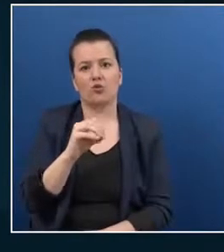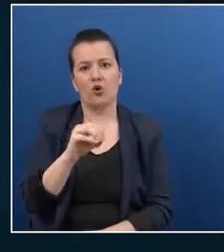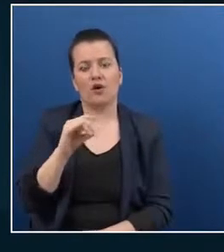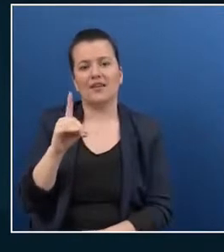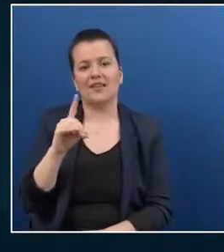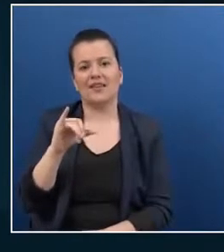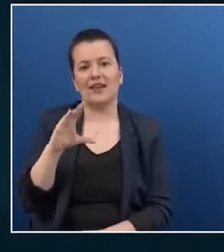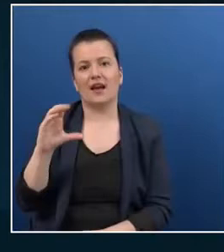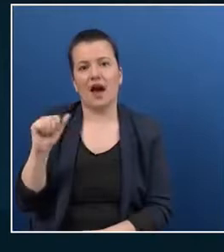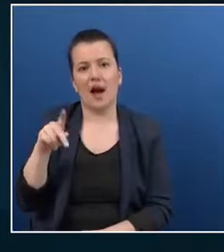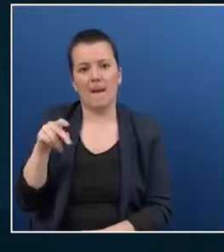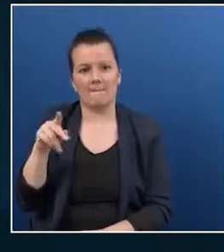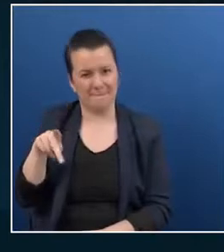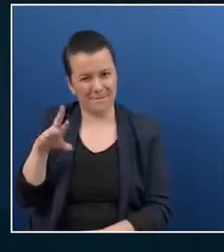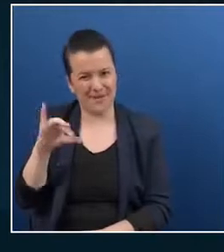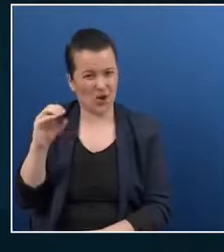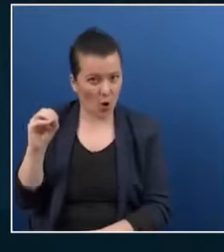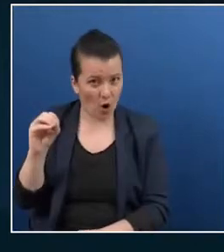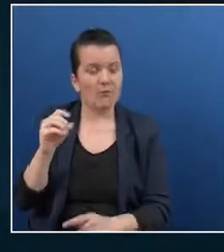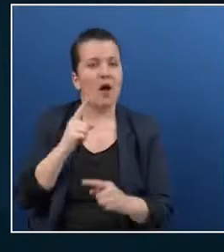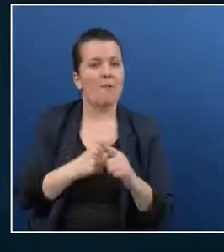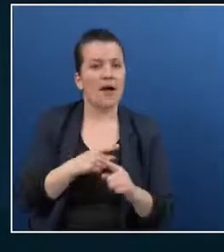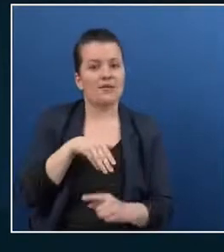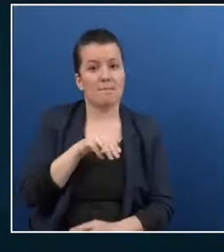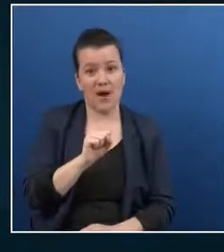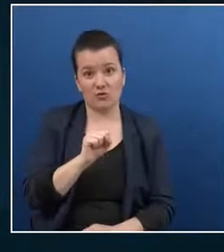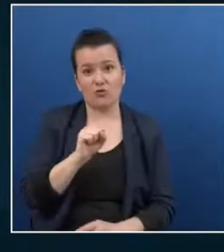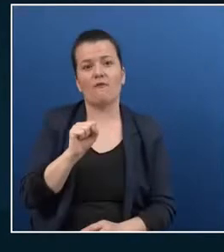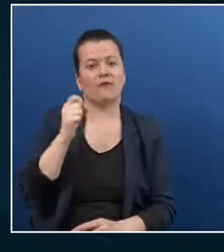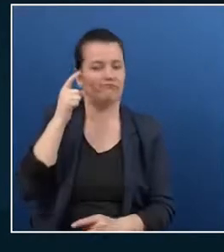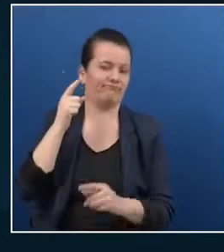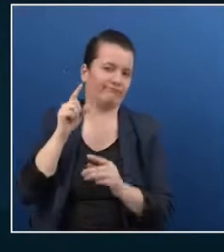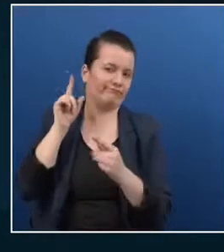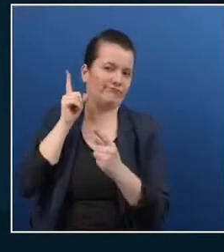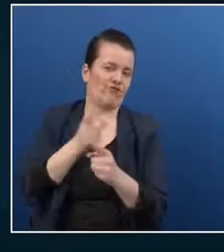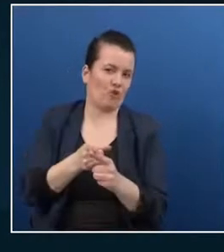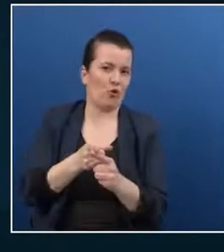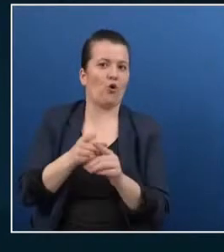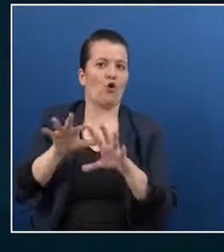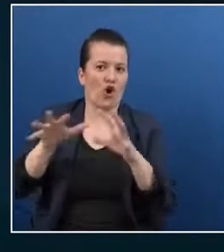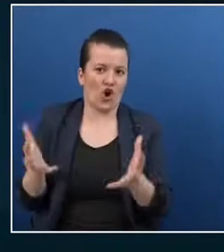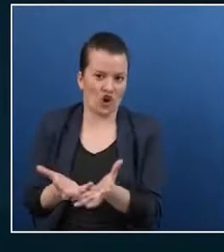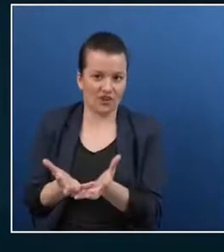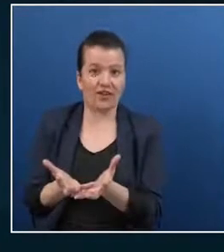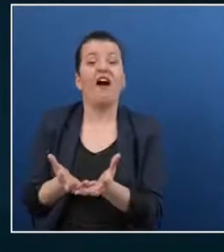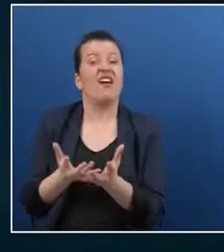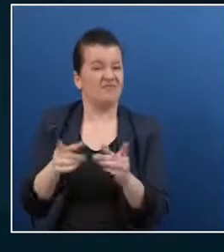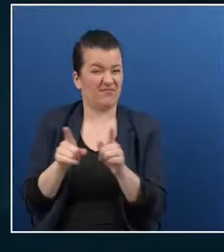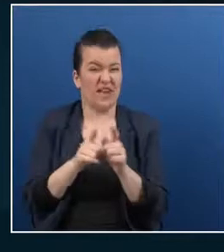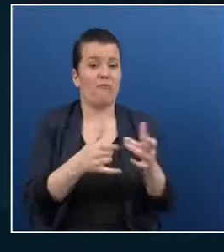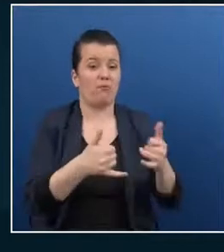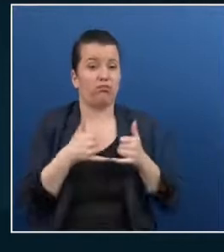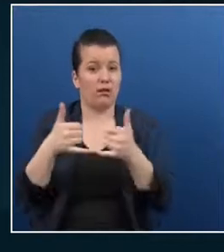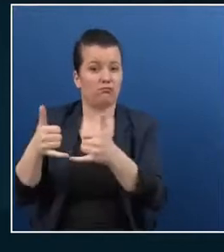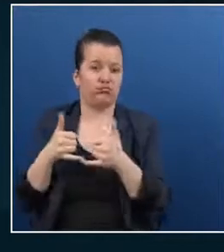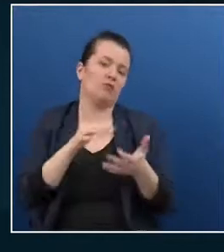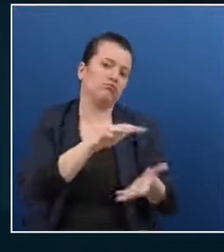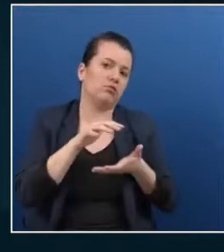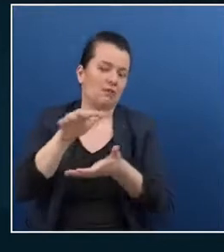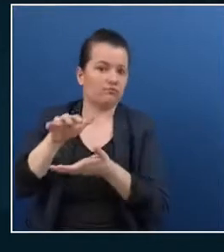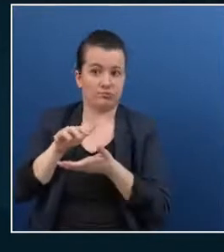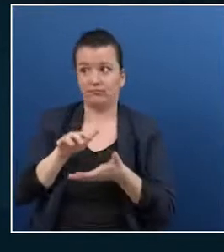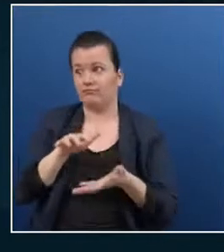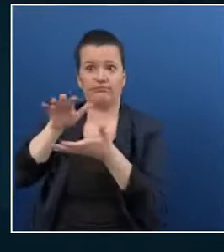Earth to build out this idea of making a really smart camera trap to catch poachers before they